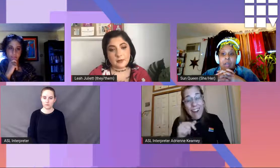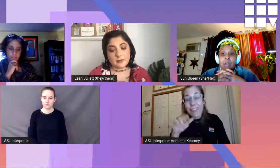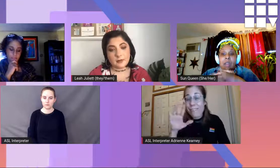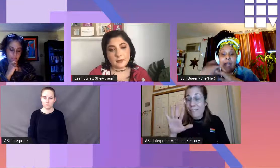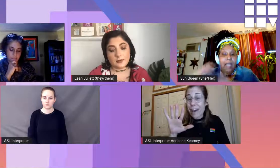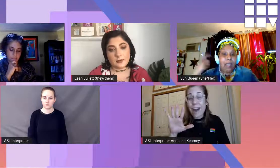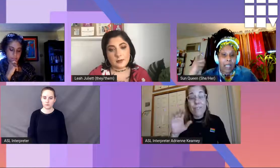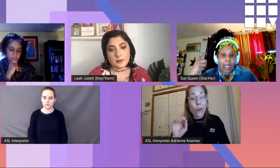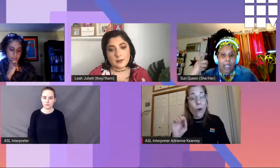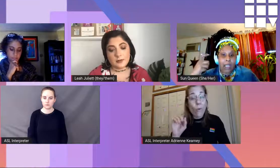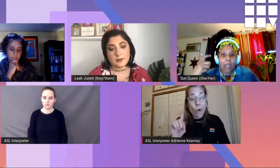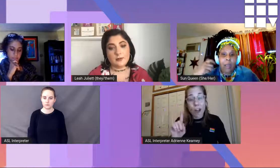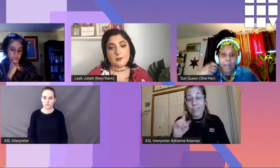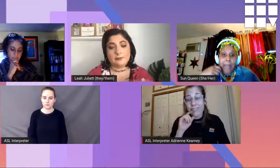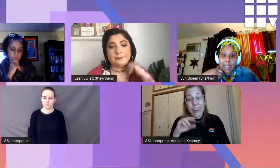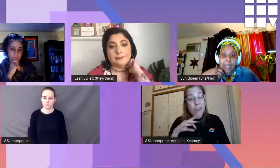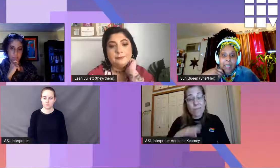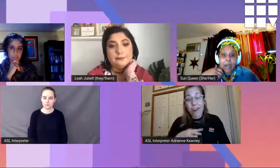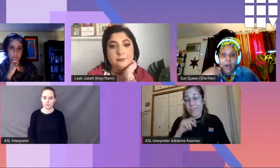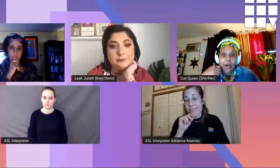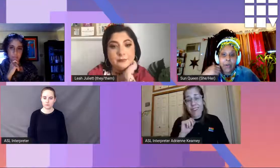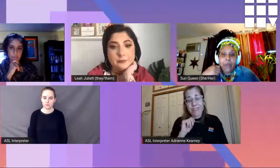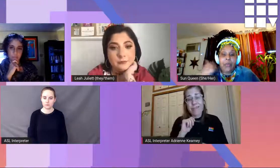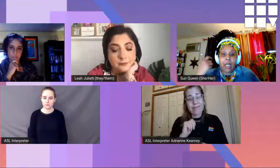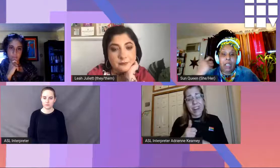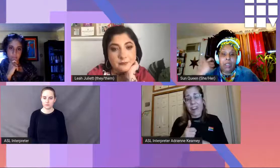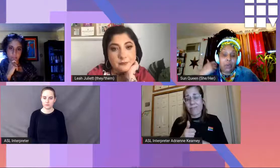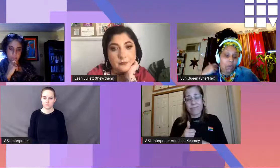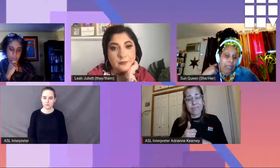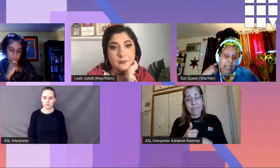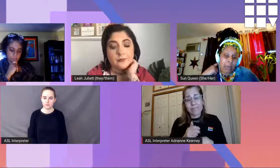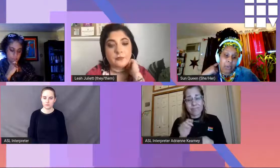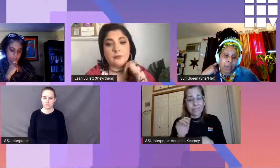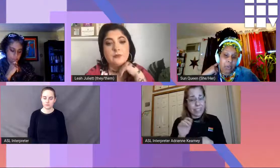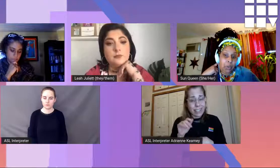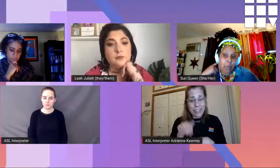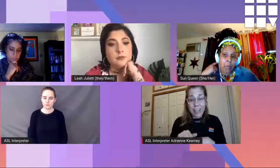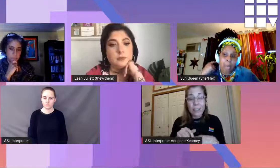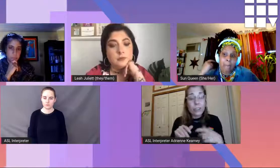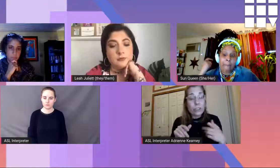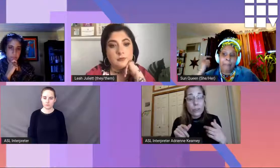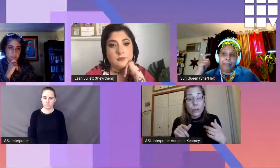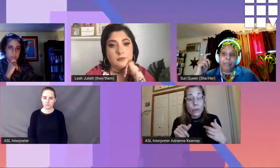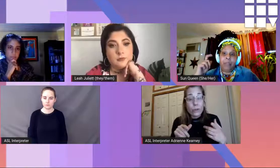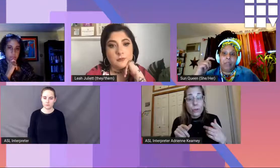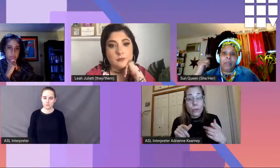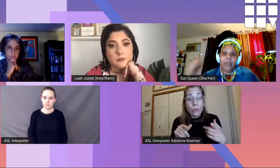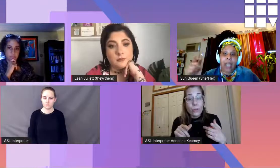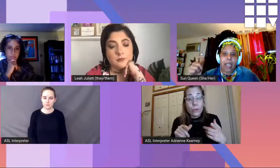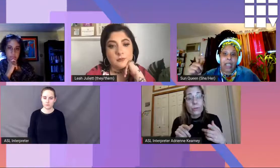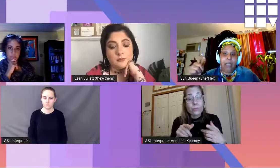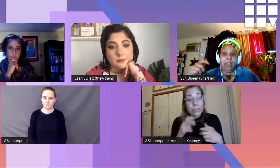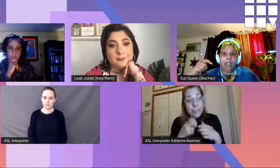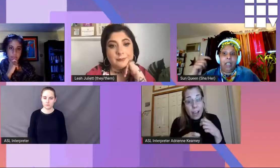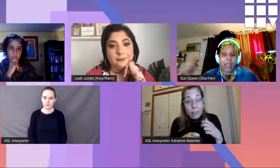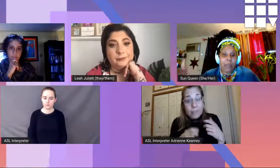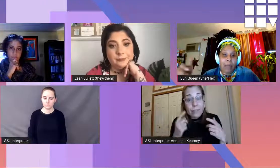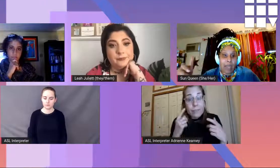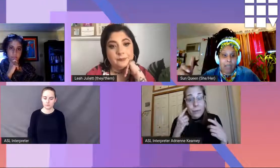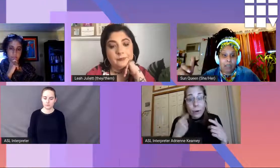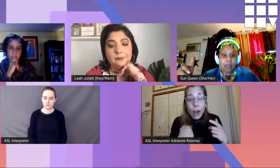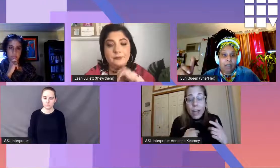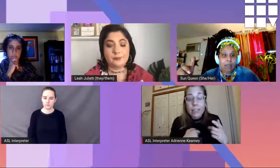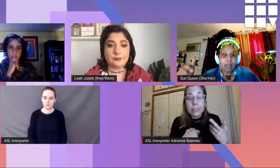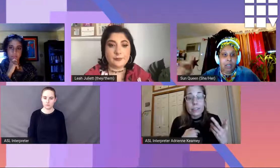so that again makes it harder for us to be able to provide and